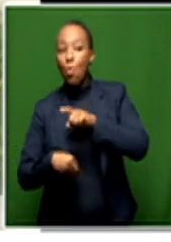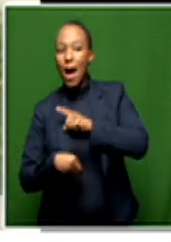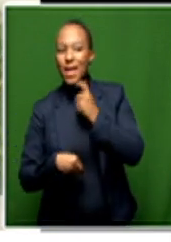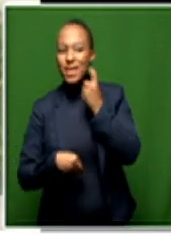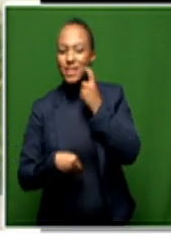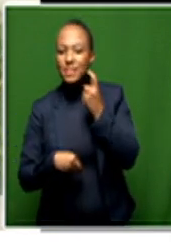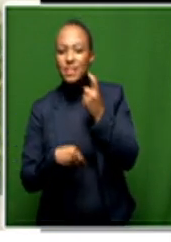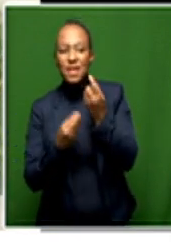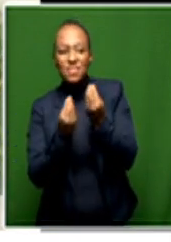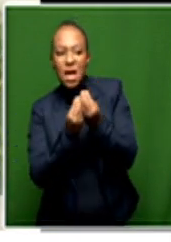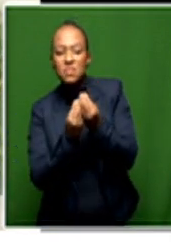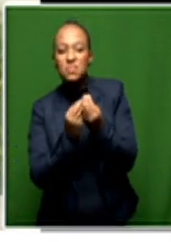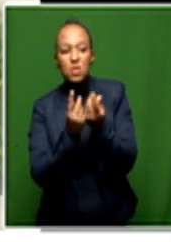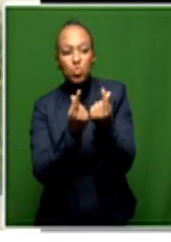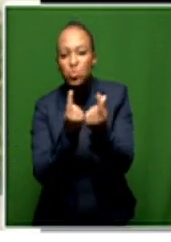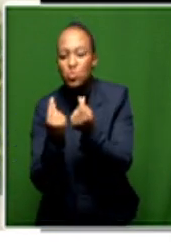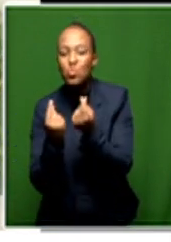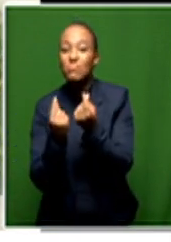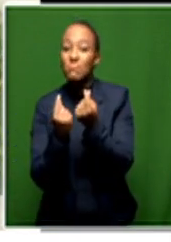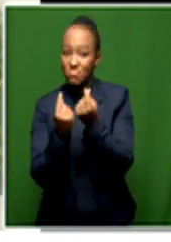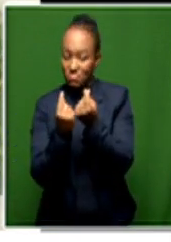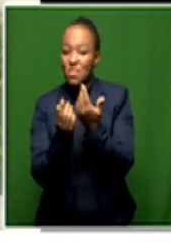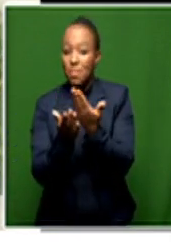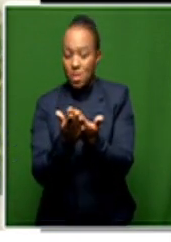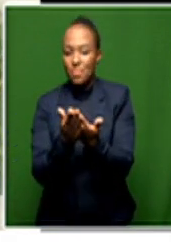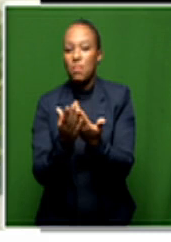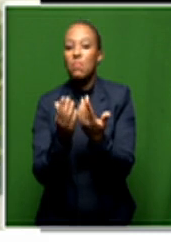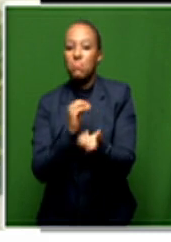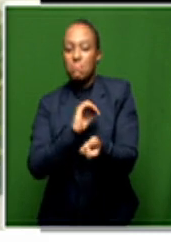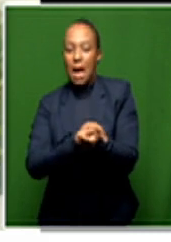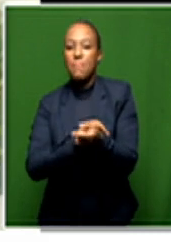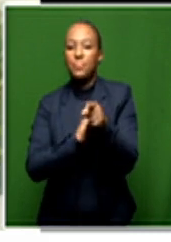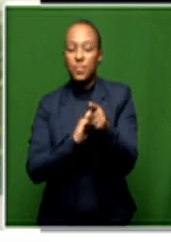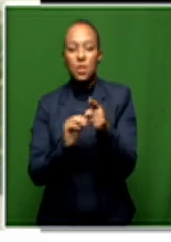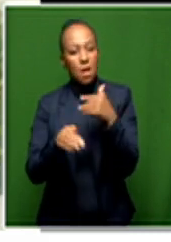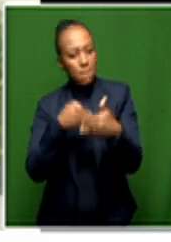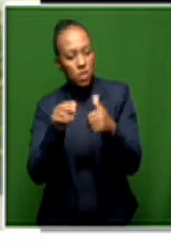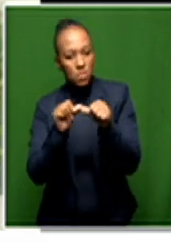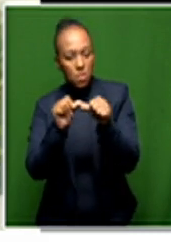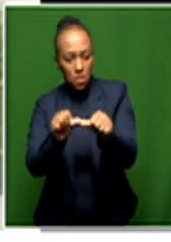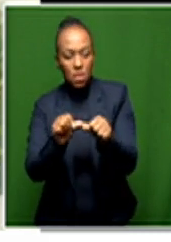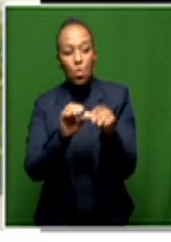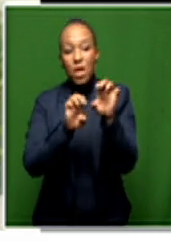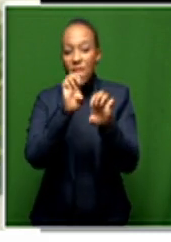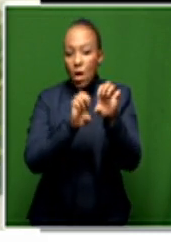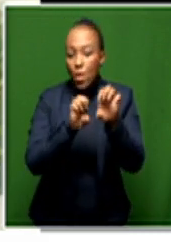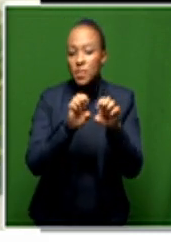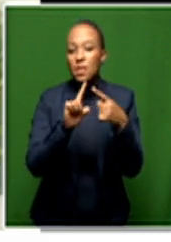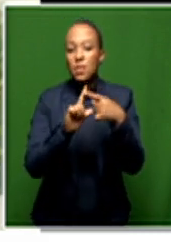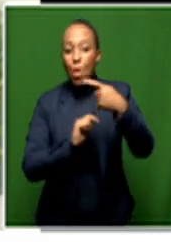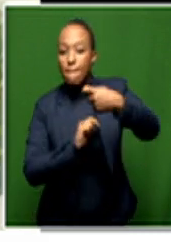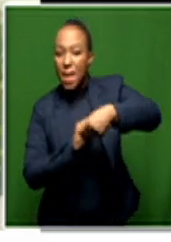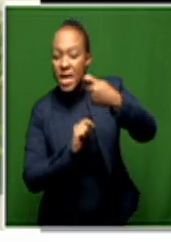to say, you have to be at every material point of the process. So whether it's bid evaluation, bid adjudication